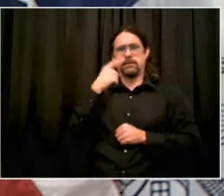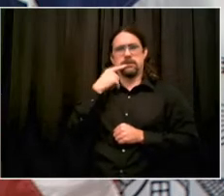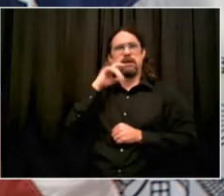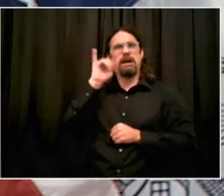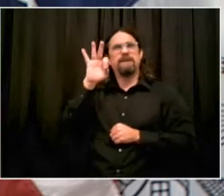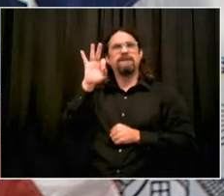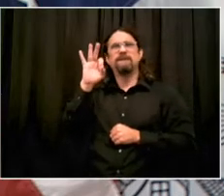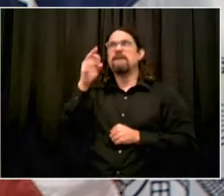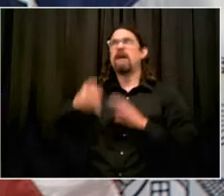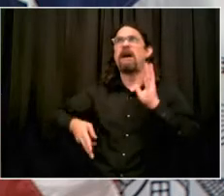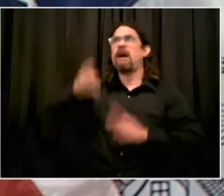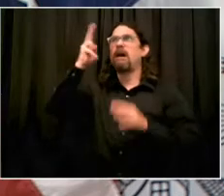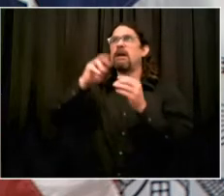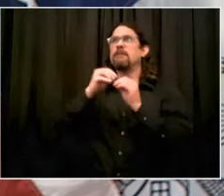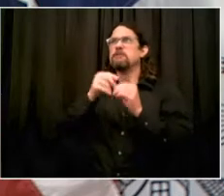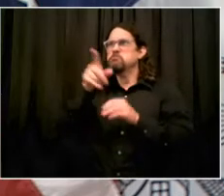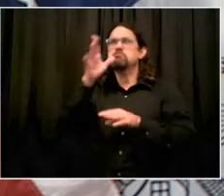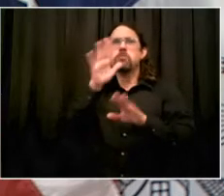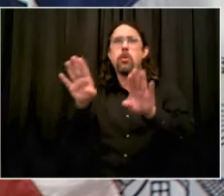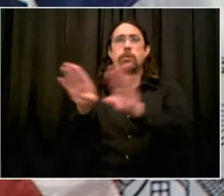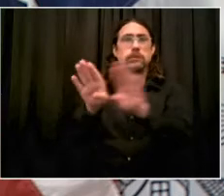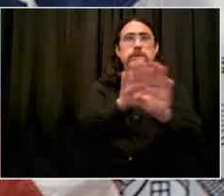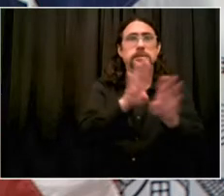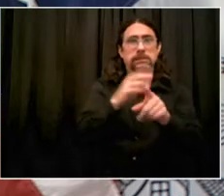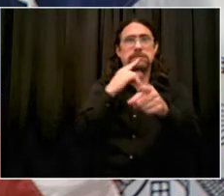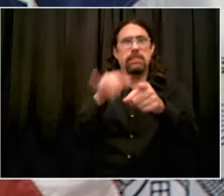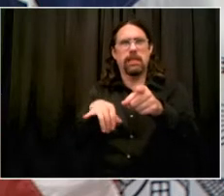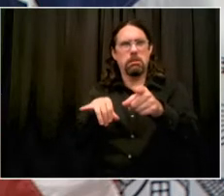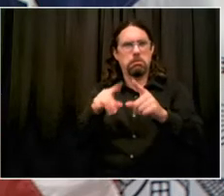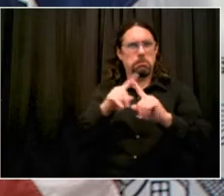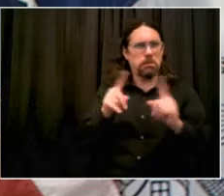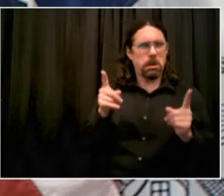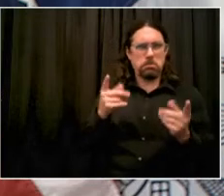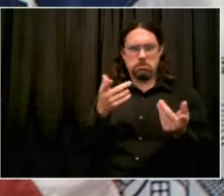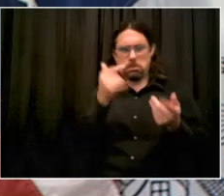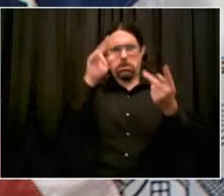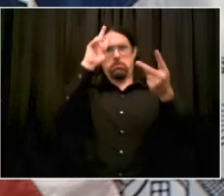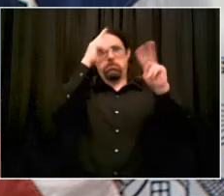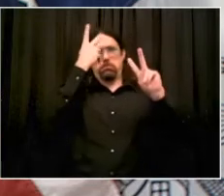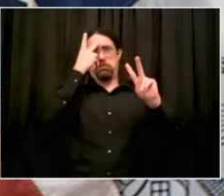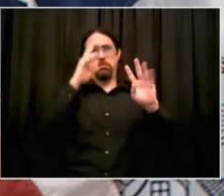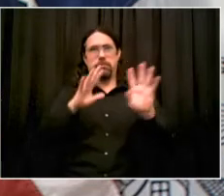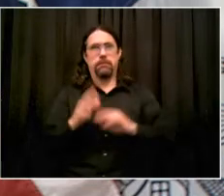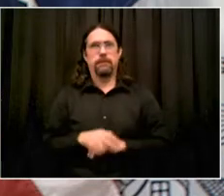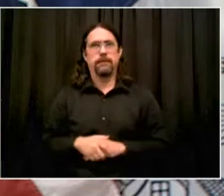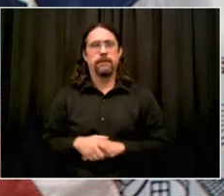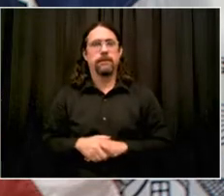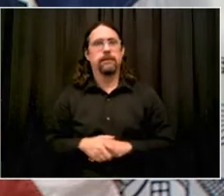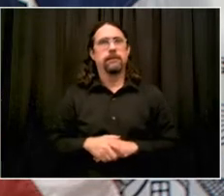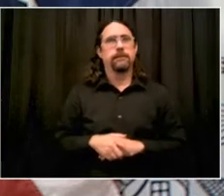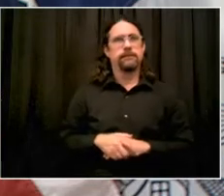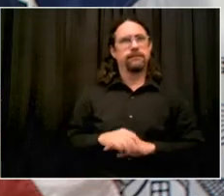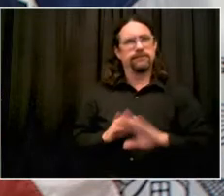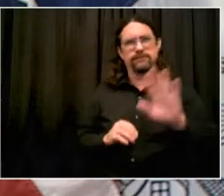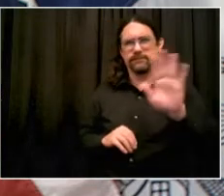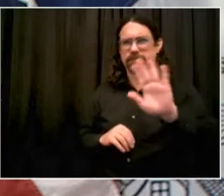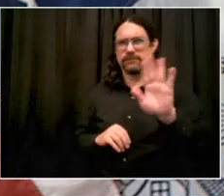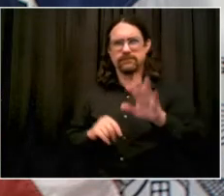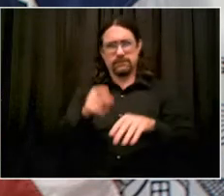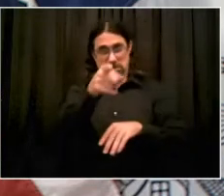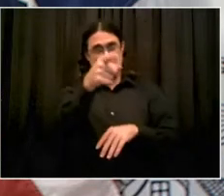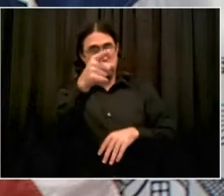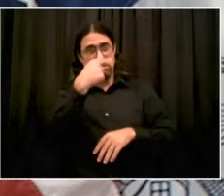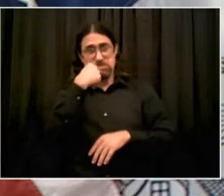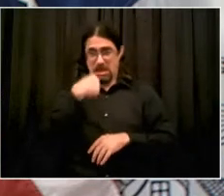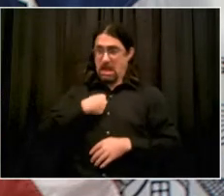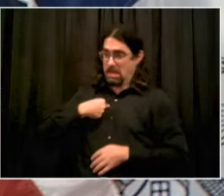It does not say what you summarized. It said that by Monday night, Tuesday morning, we could take any and all of these